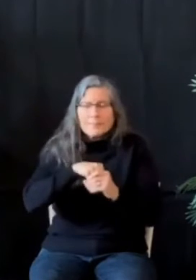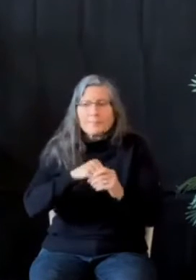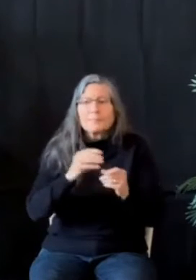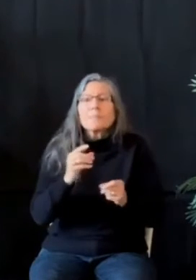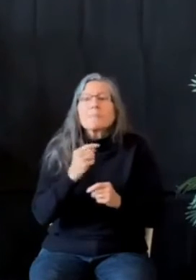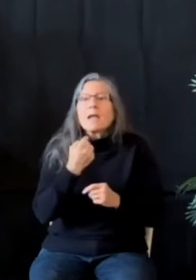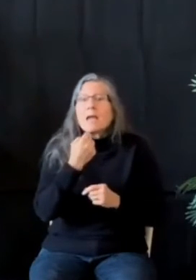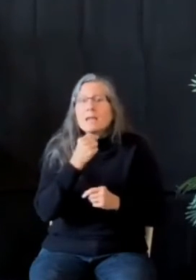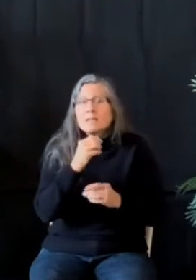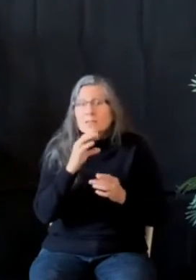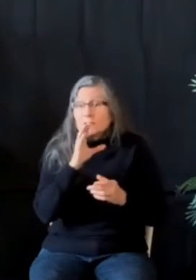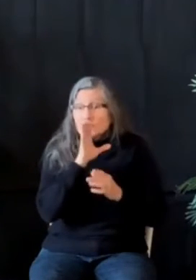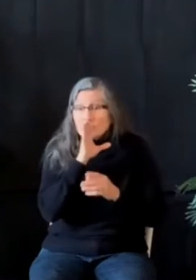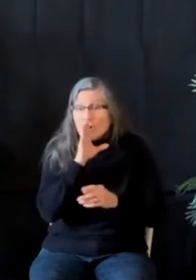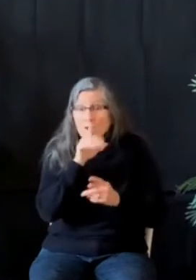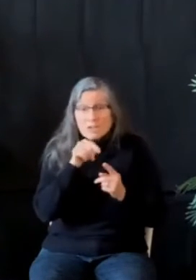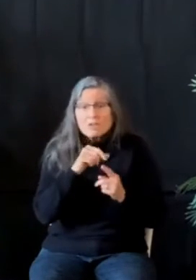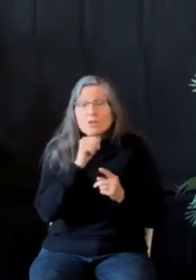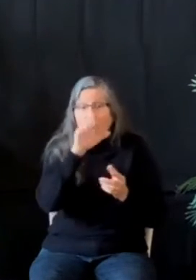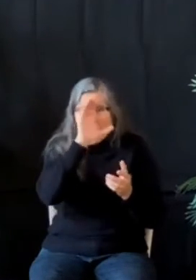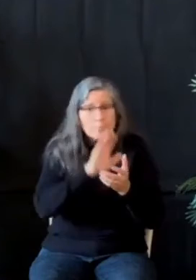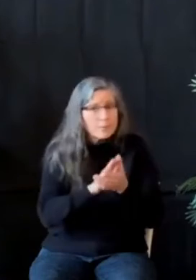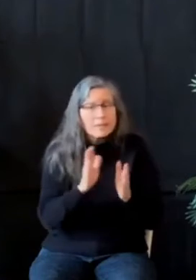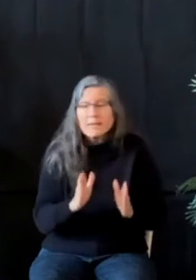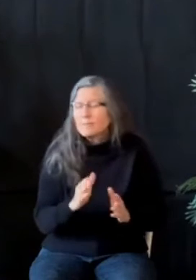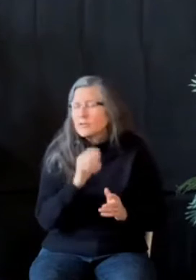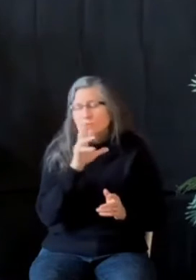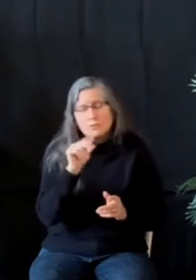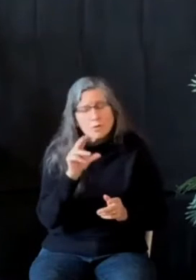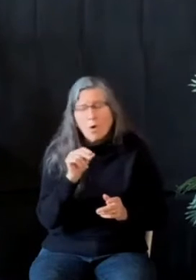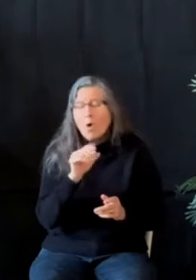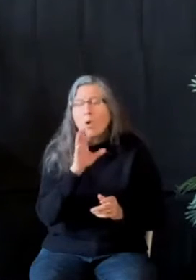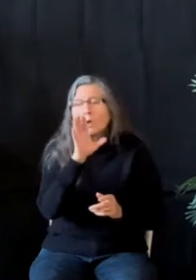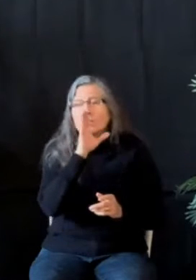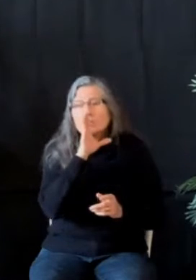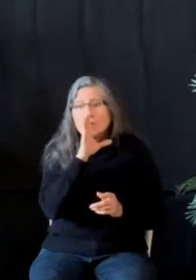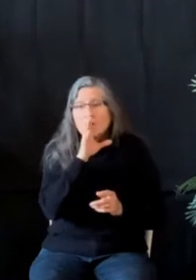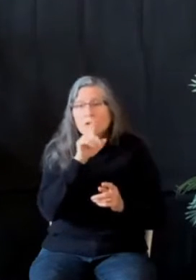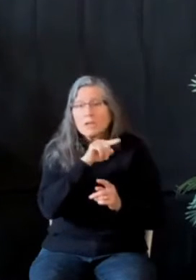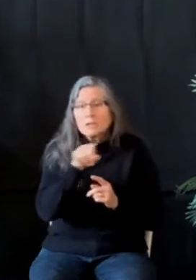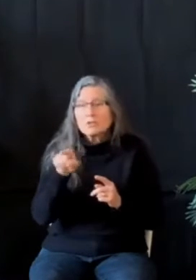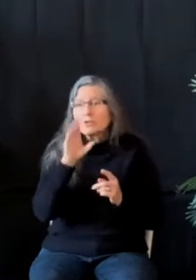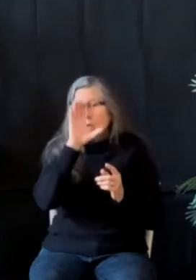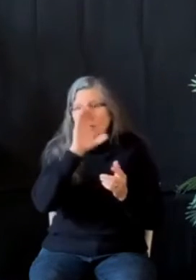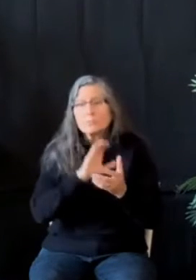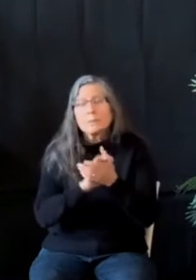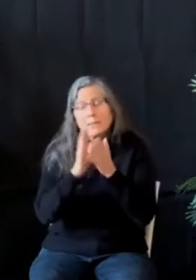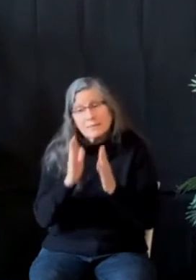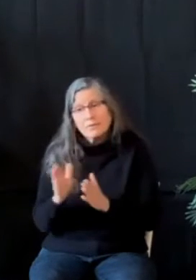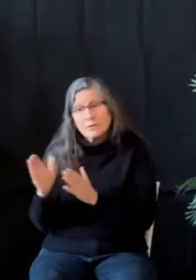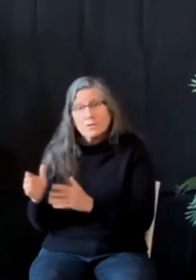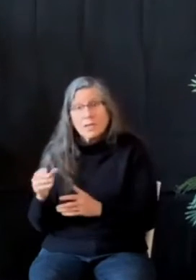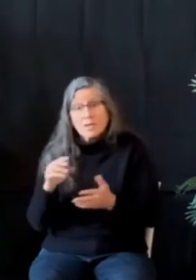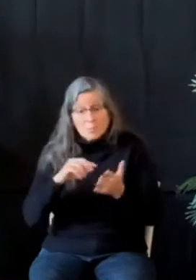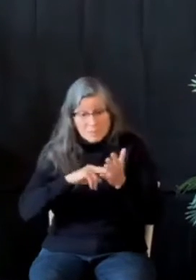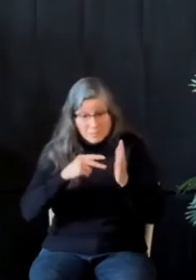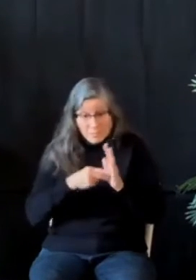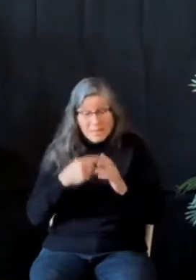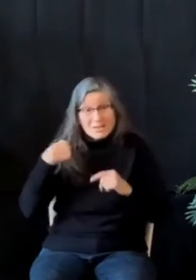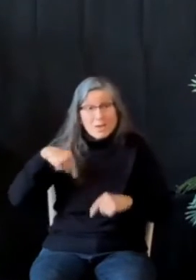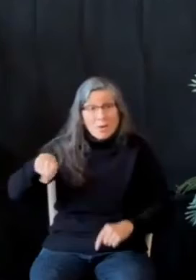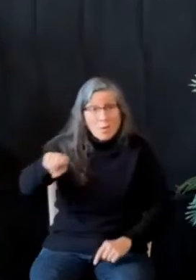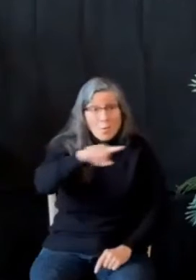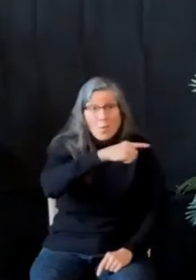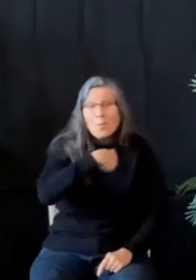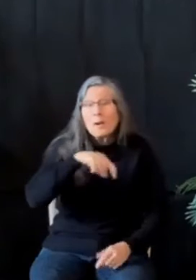He was talking to believers. What that tells me is that you and I are sinful. We